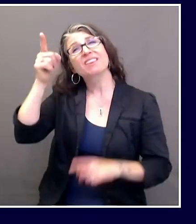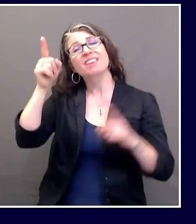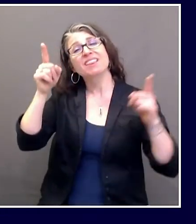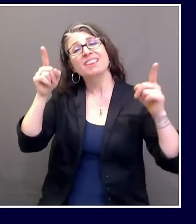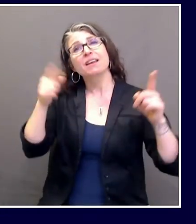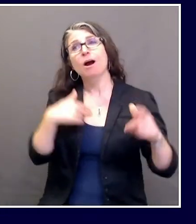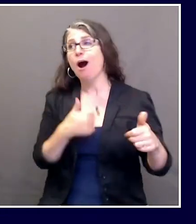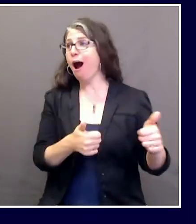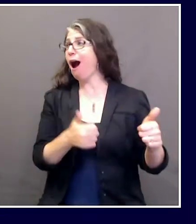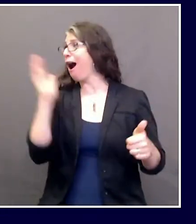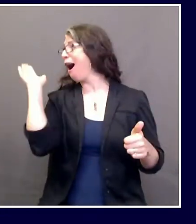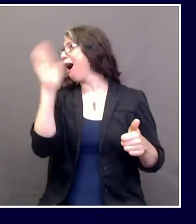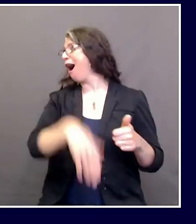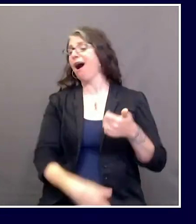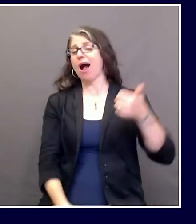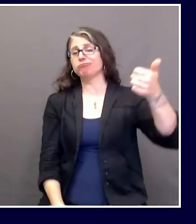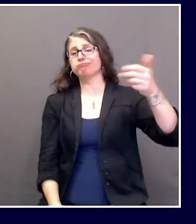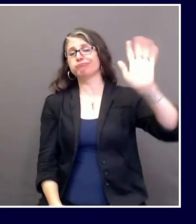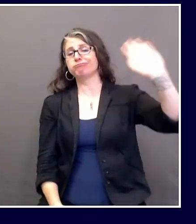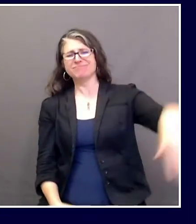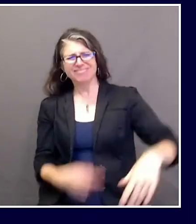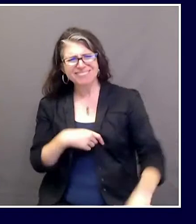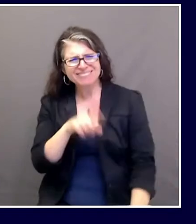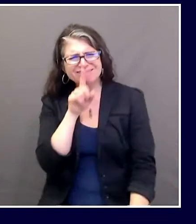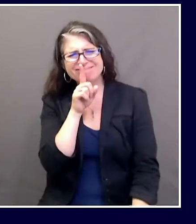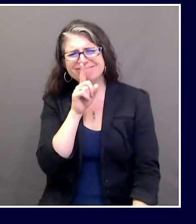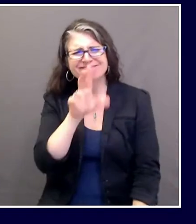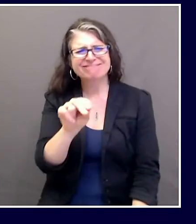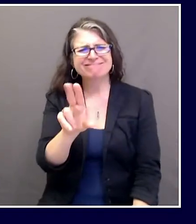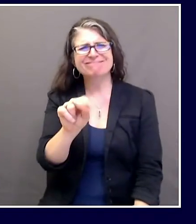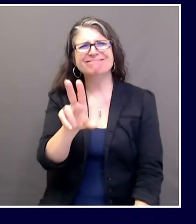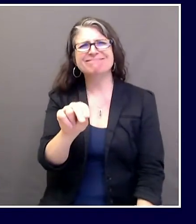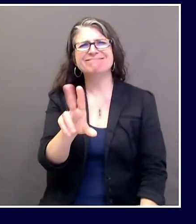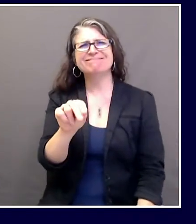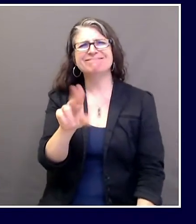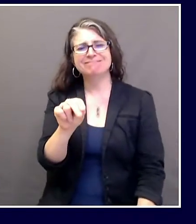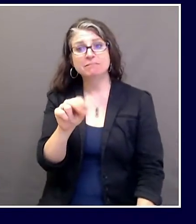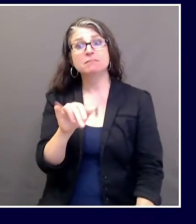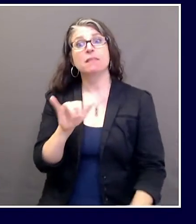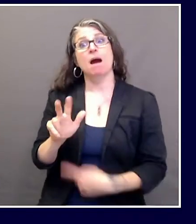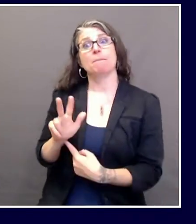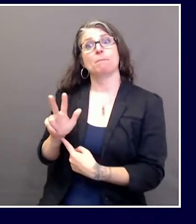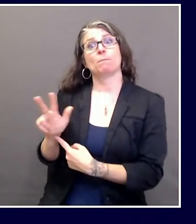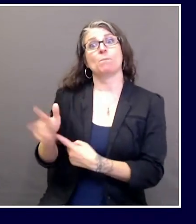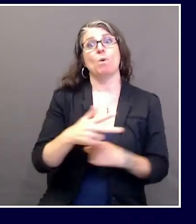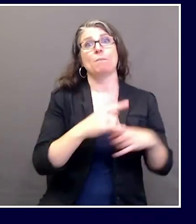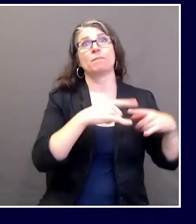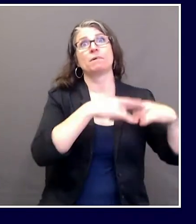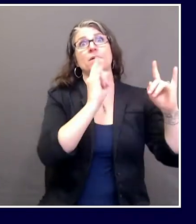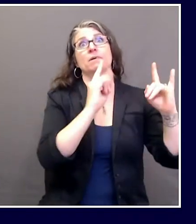that the mobile unit can do 500 plus per day, if the